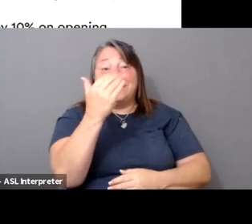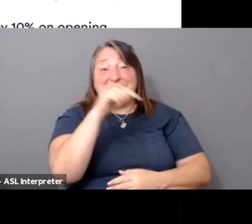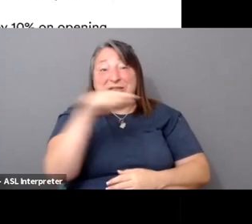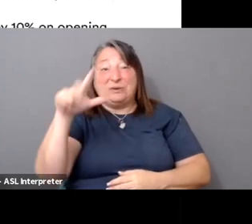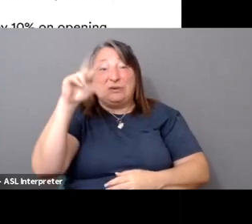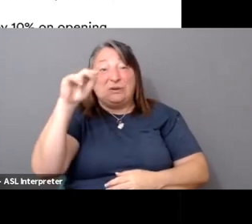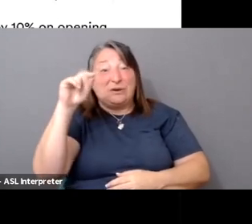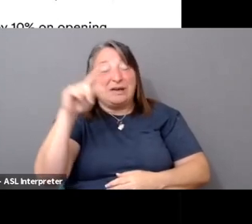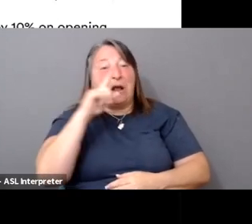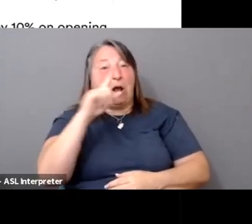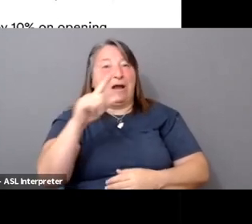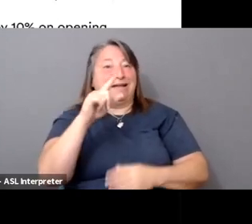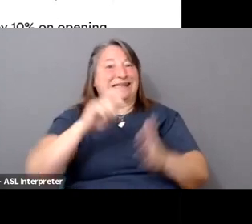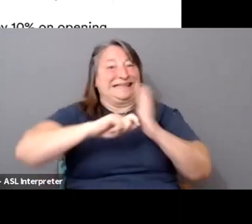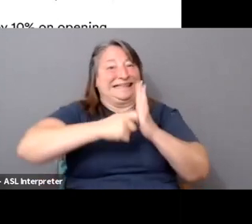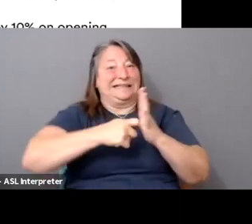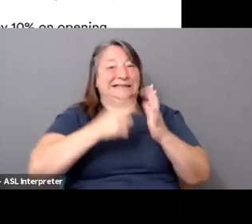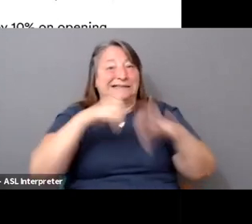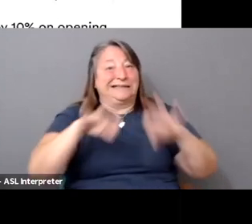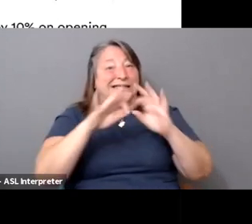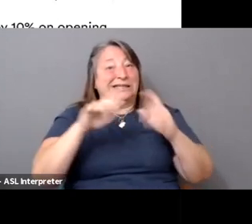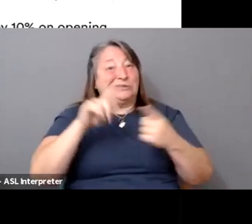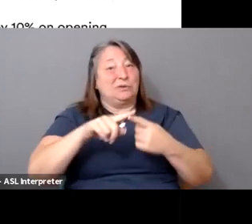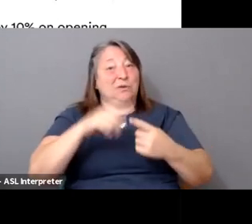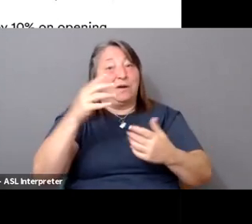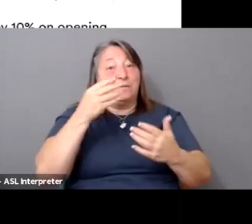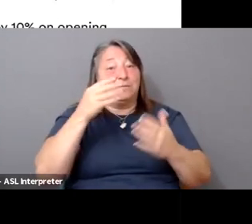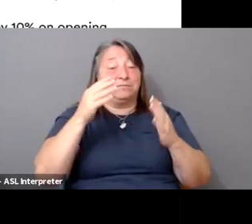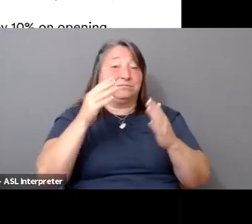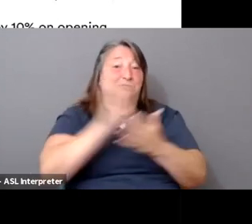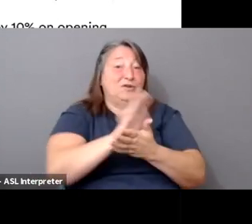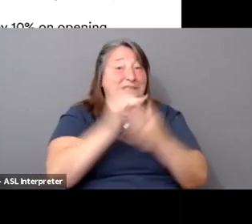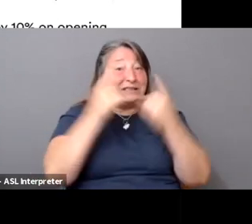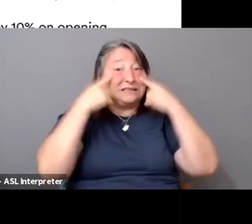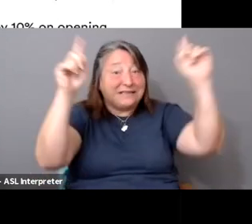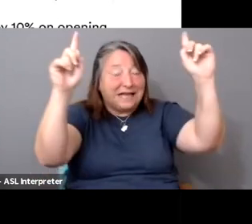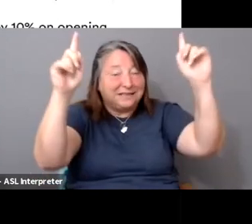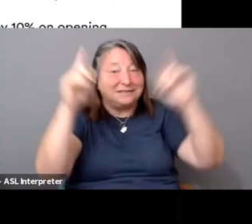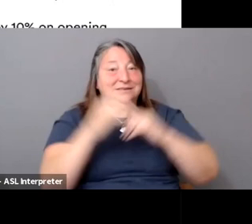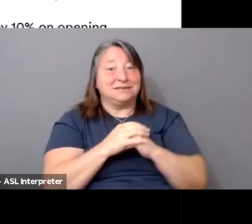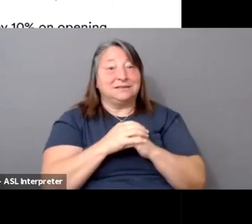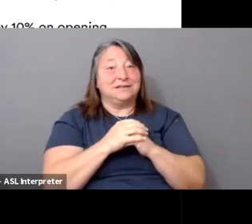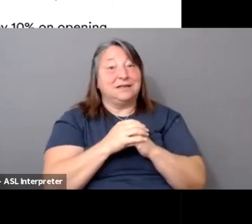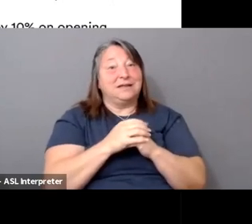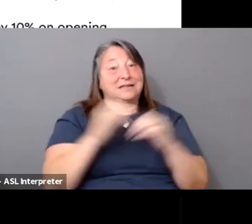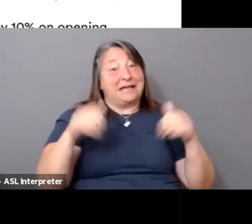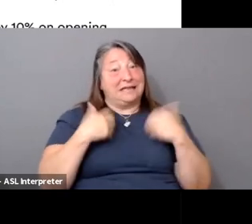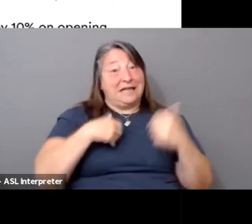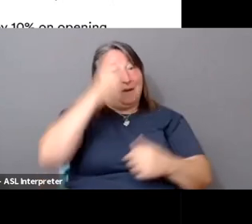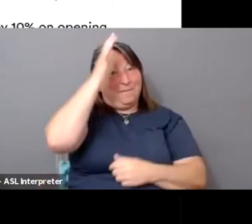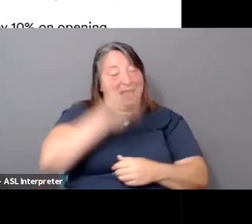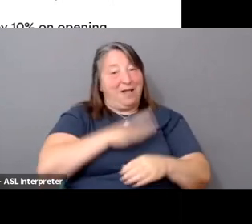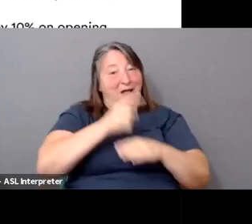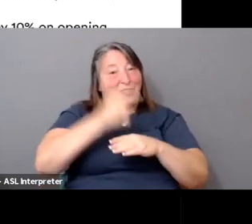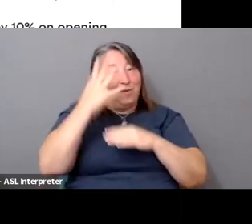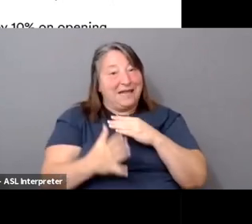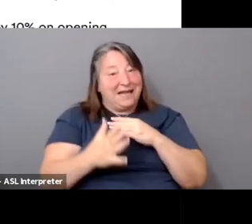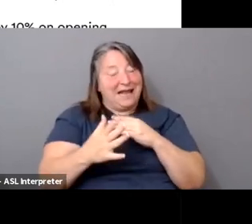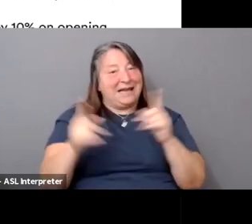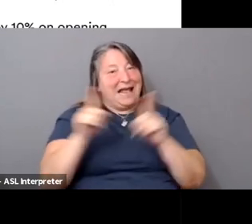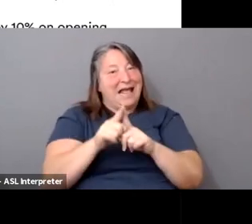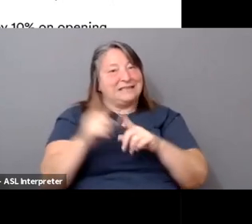success. We discovered that whilst young males certainly over-indexed on opening weekend, as the days went by